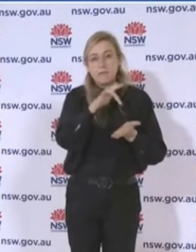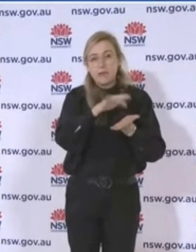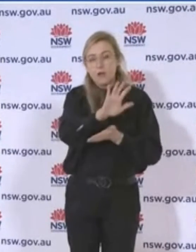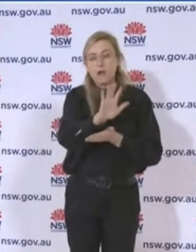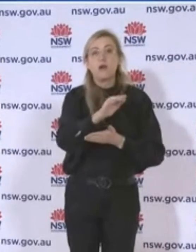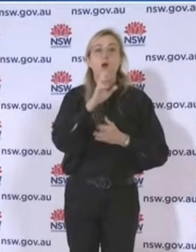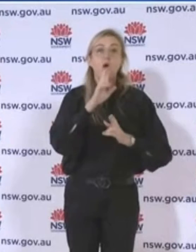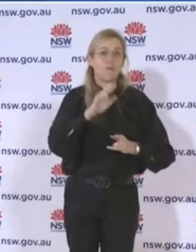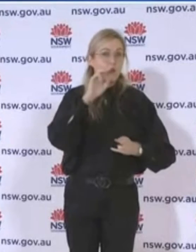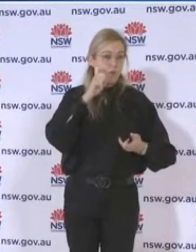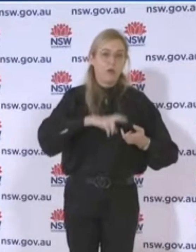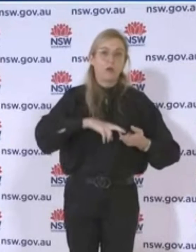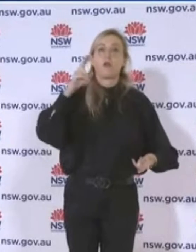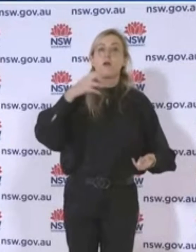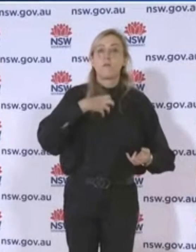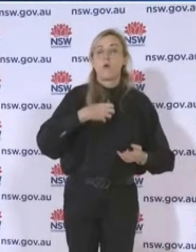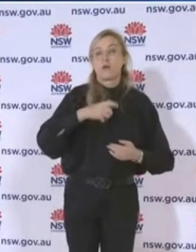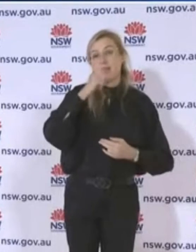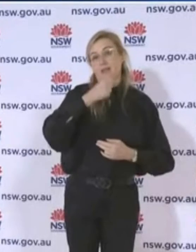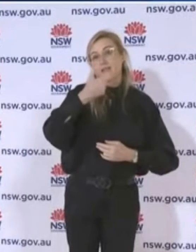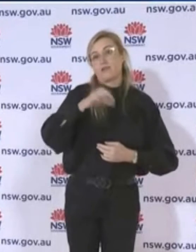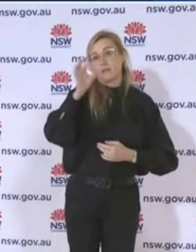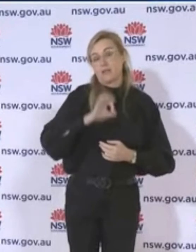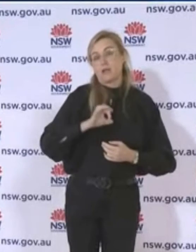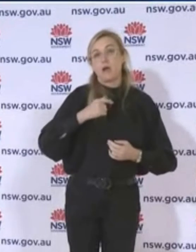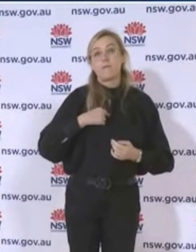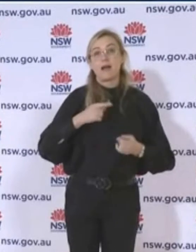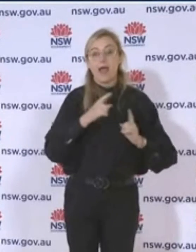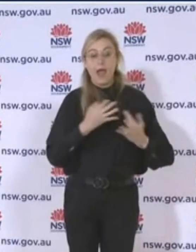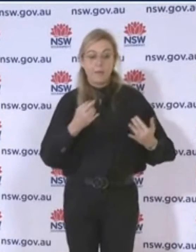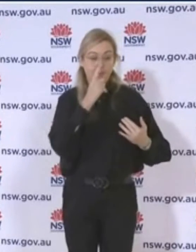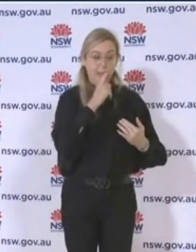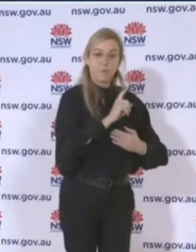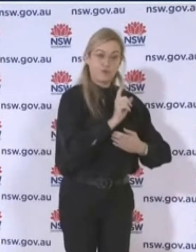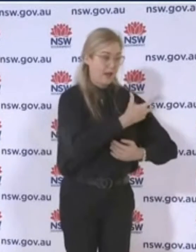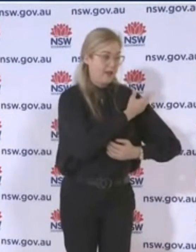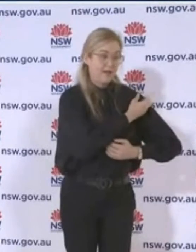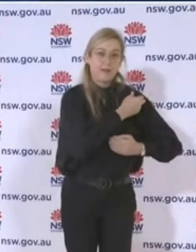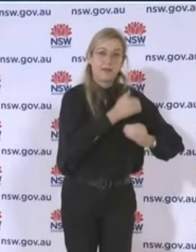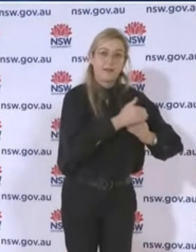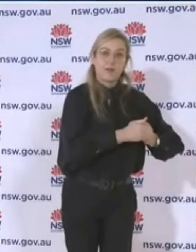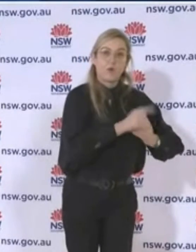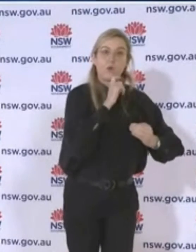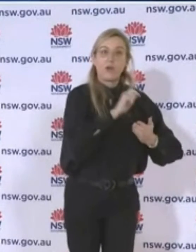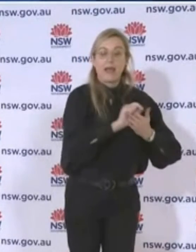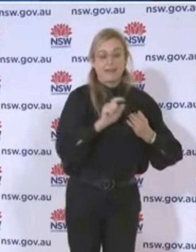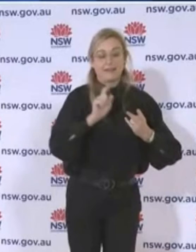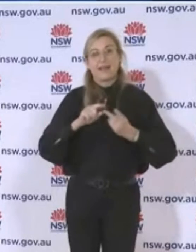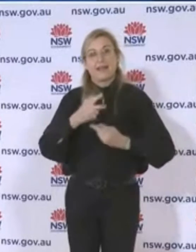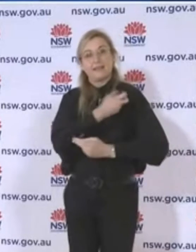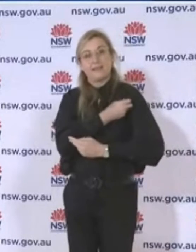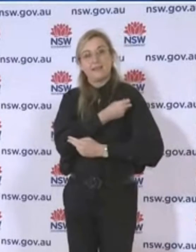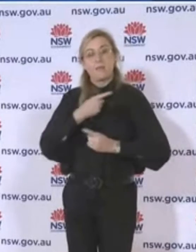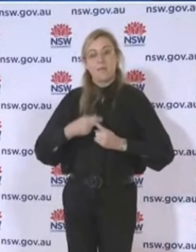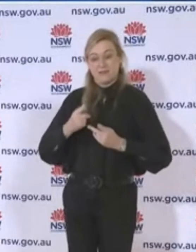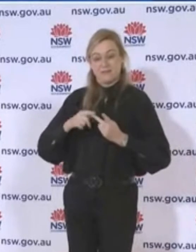will increase and the impact of the jabs people are getting today will obviously come to fruition in 2 or 3 weeks. So we know it's an incredibly difficult time. It's